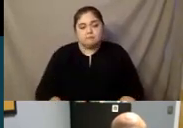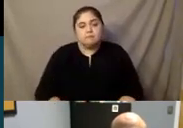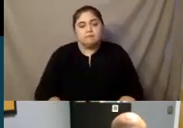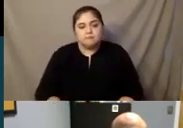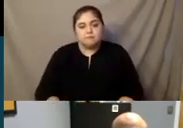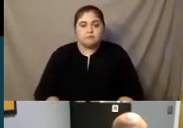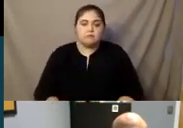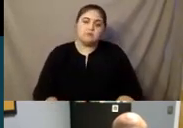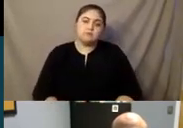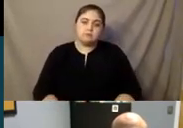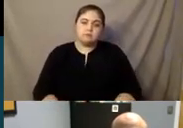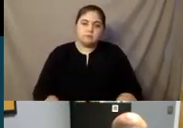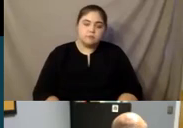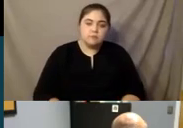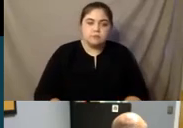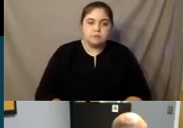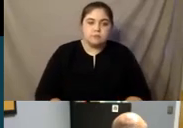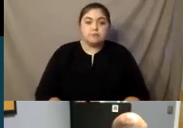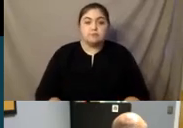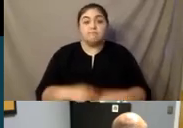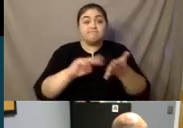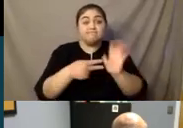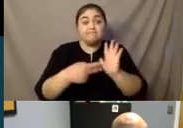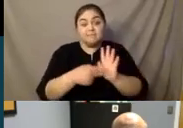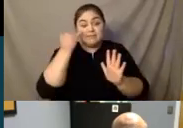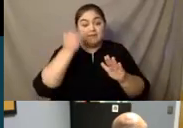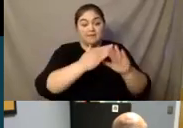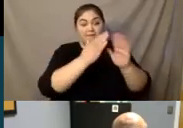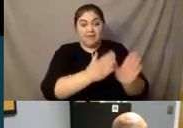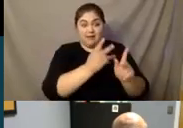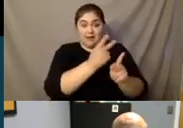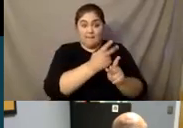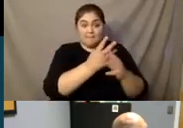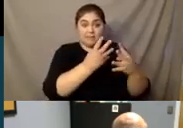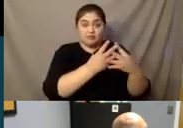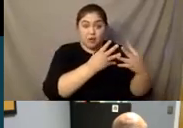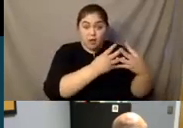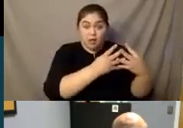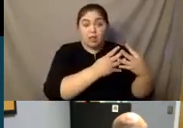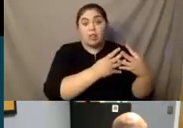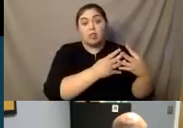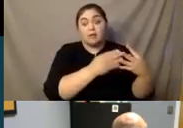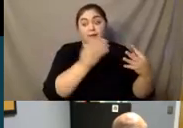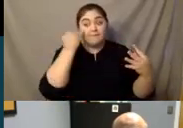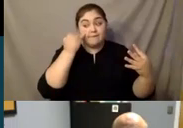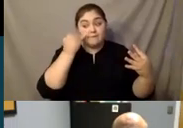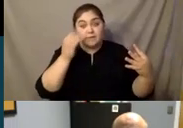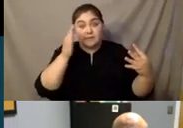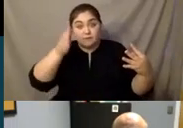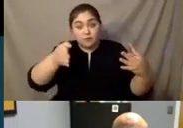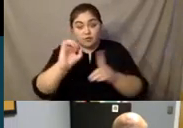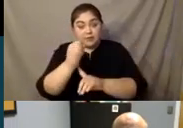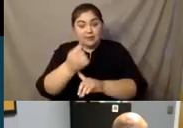And the thing about that is that even if that defendant is then held in custody, if in the future the case